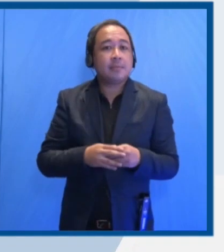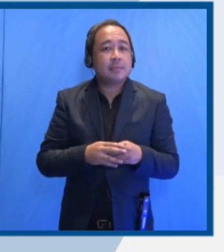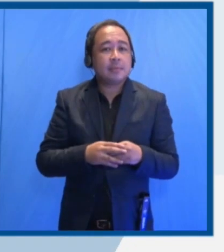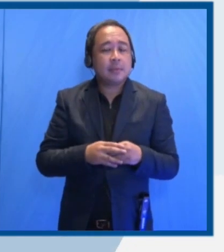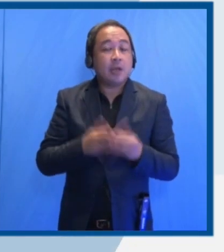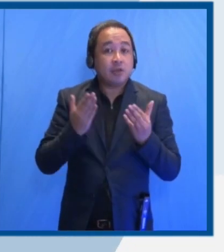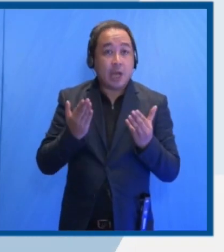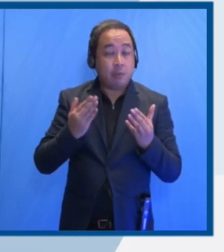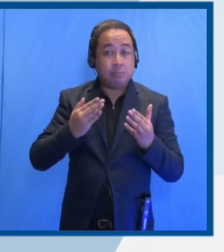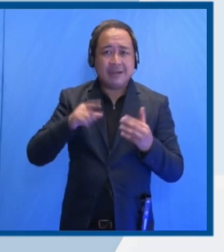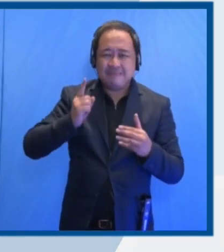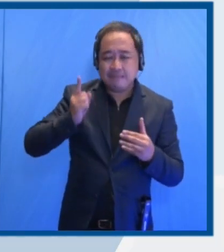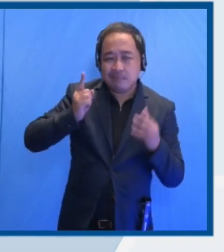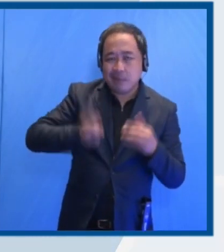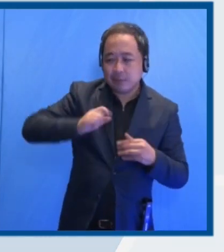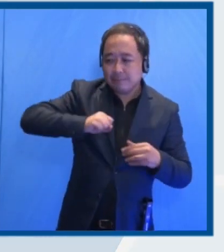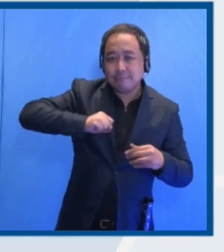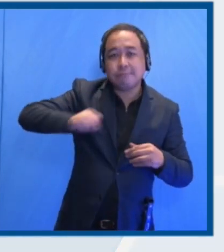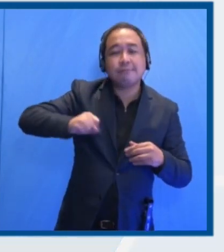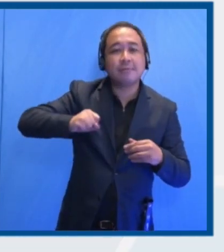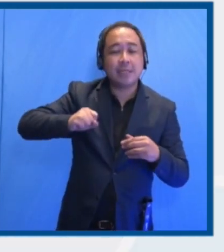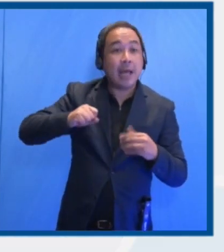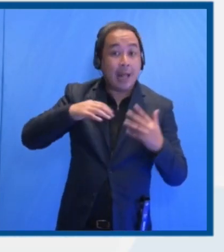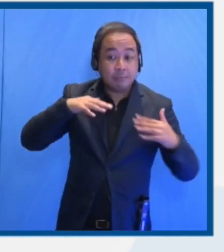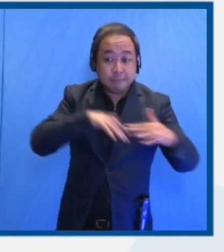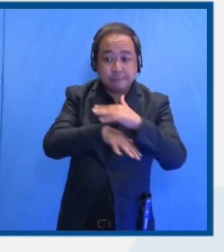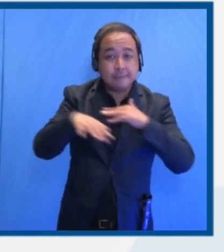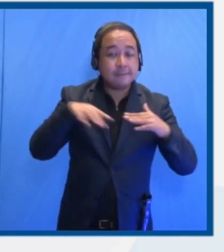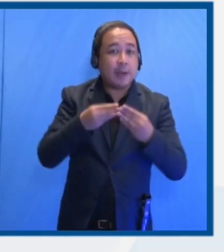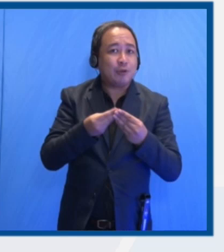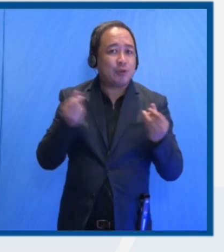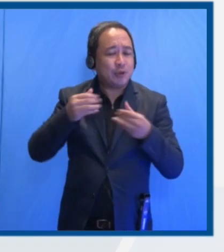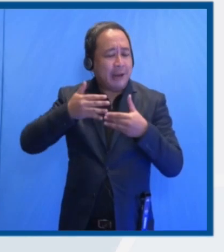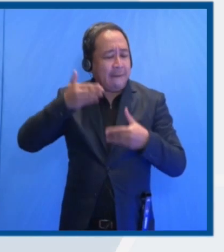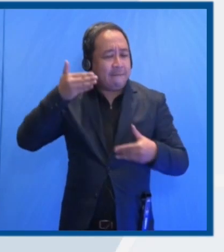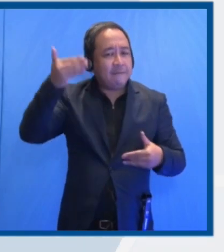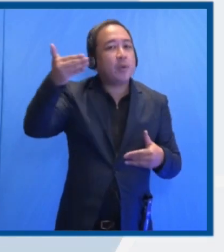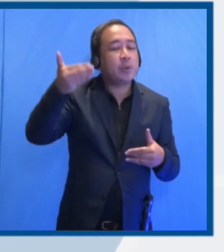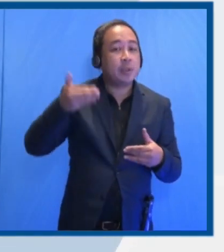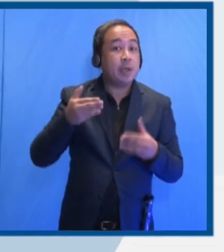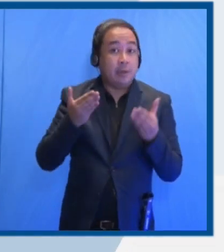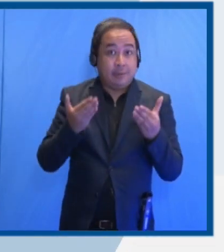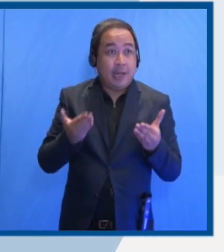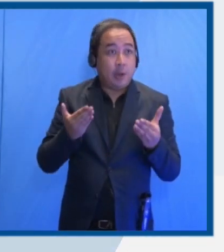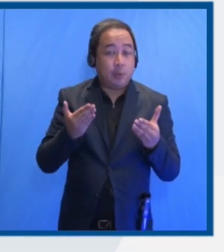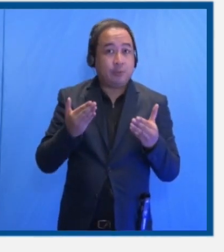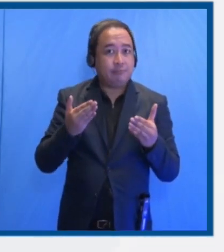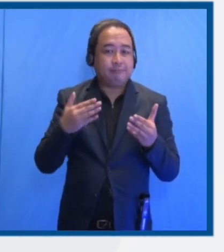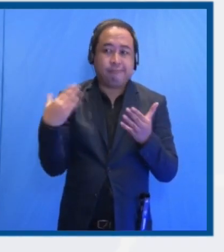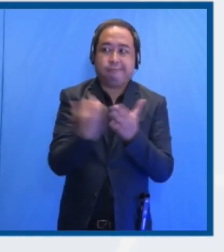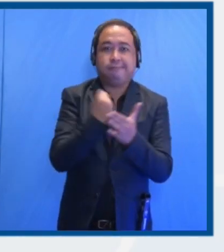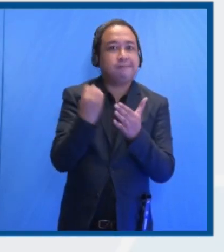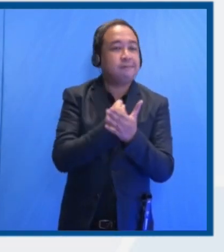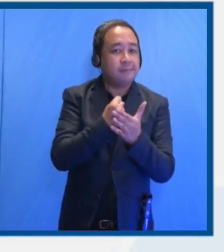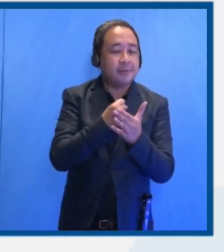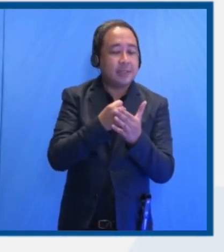and scale up the implementation of nature-based solutions in the coming years. We're also aware that with us is a very big opportunity